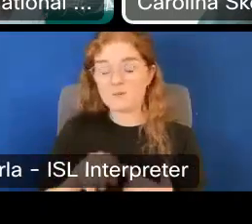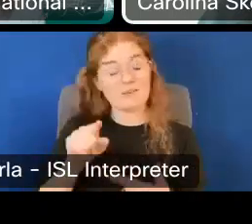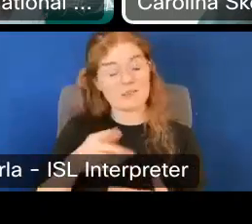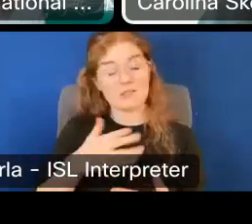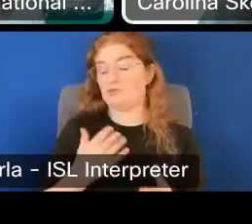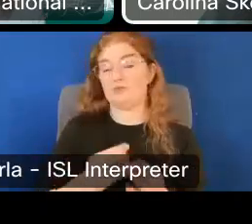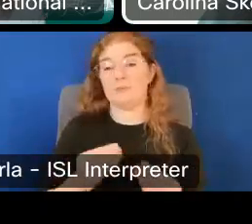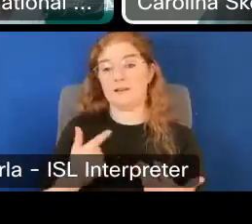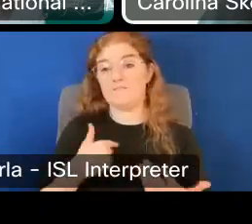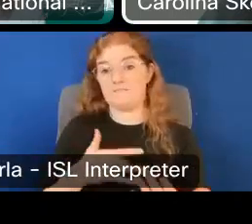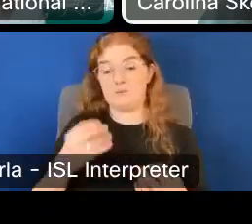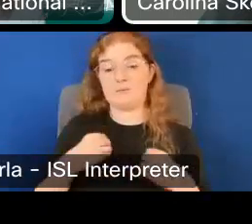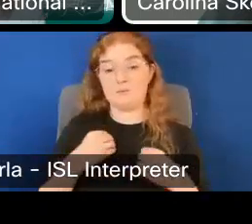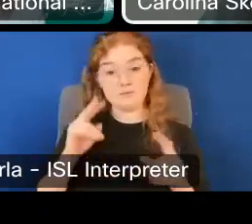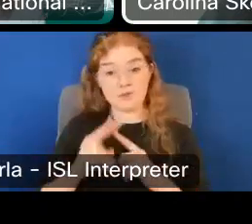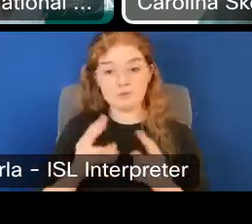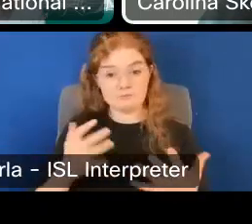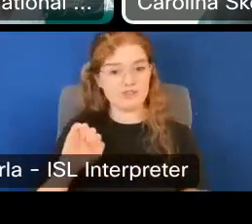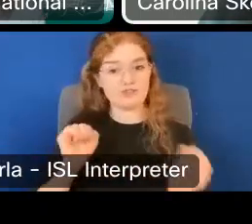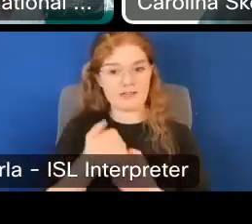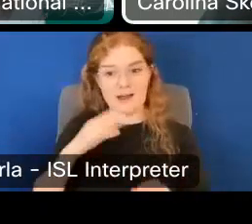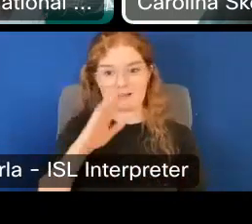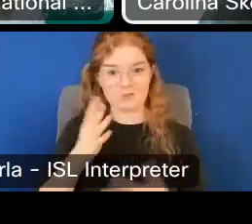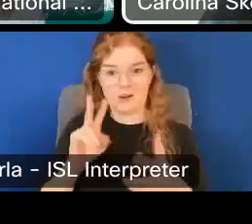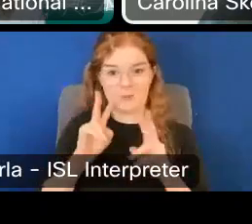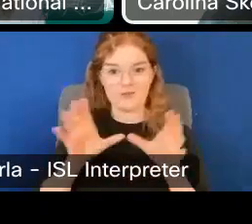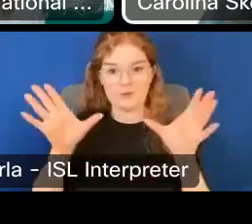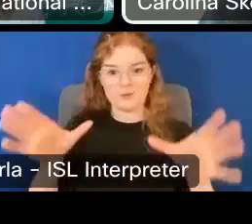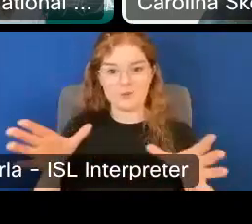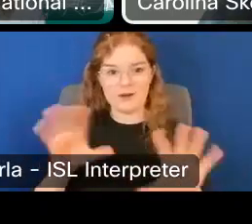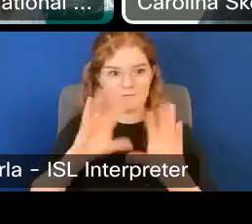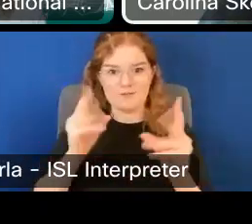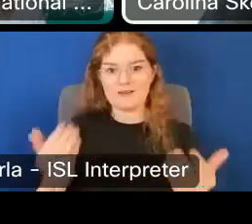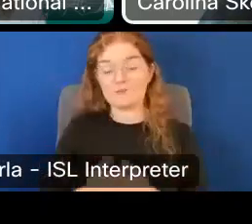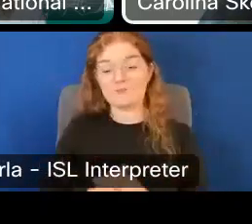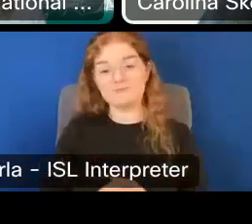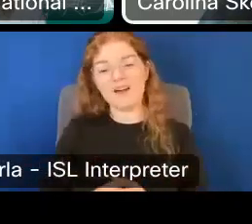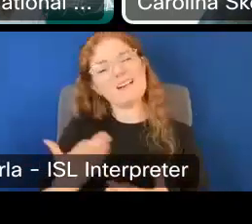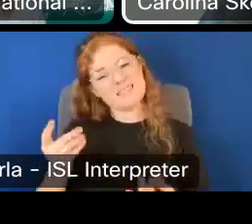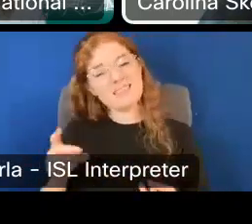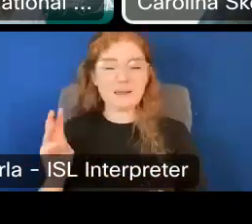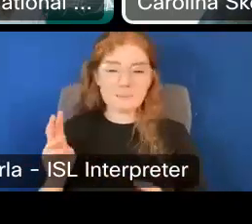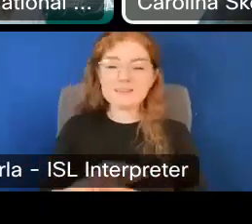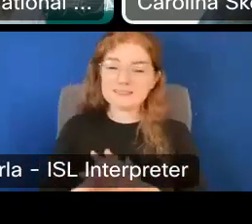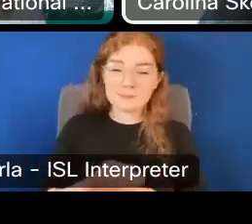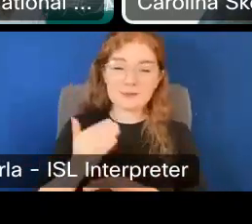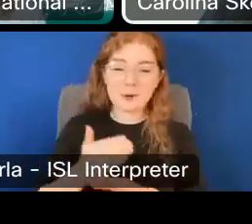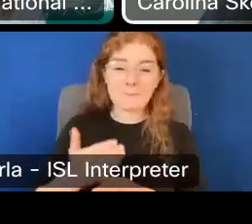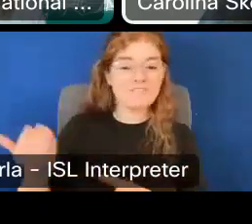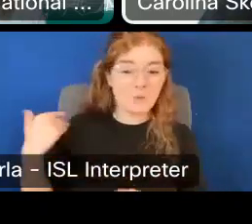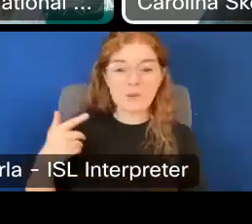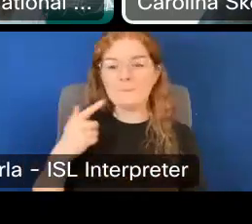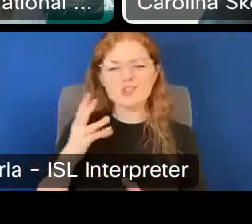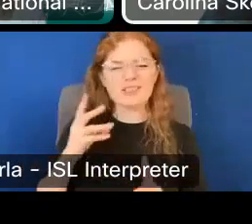that I thought, from my perspective, changed how I see things now. You know, even though I would have kind of done the same things,